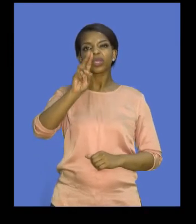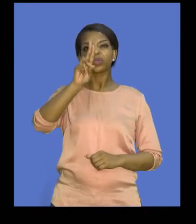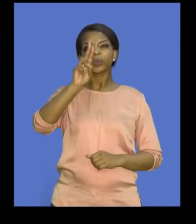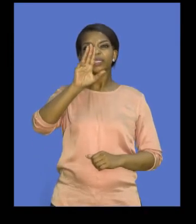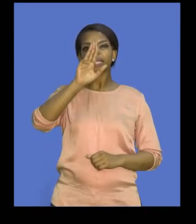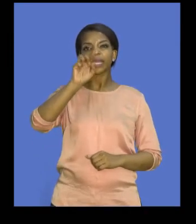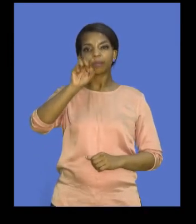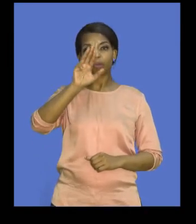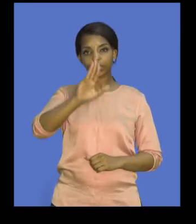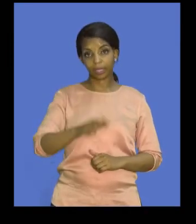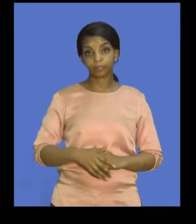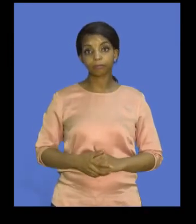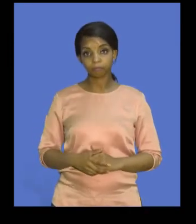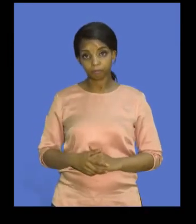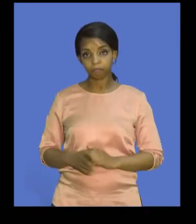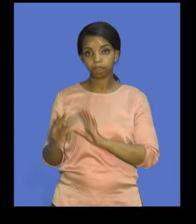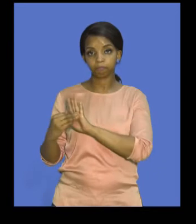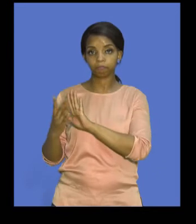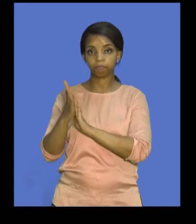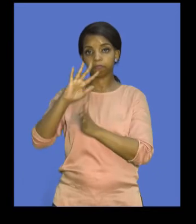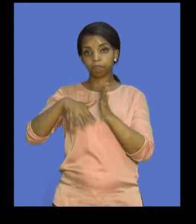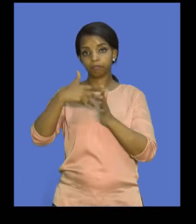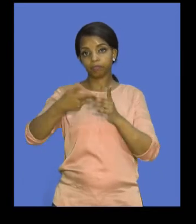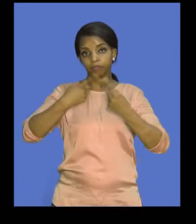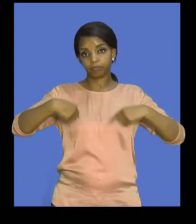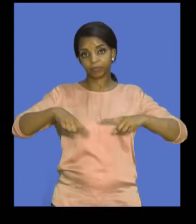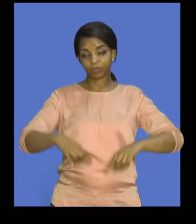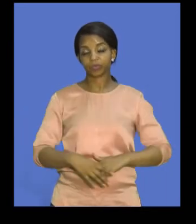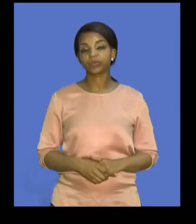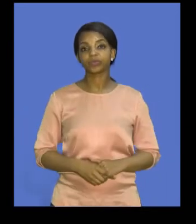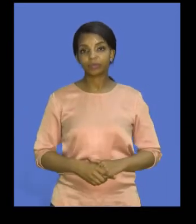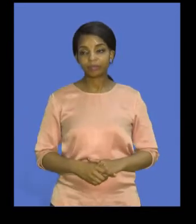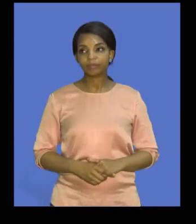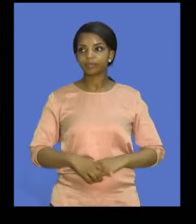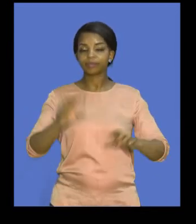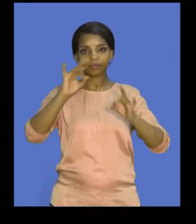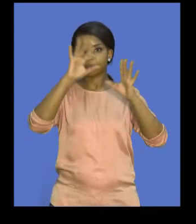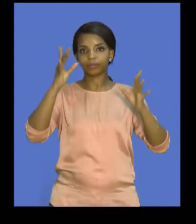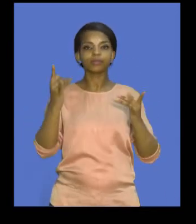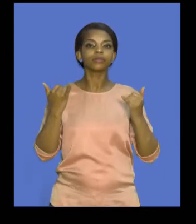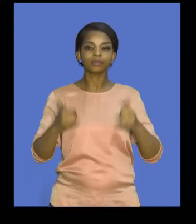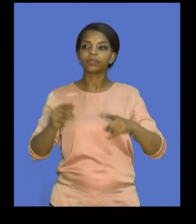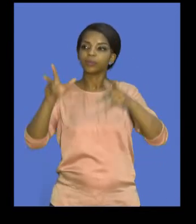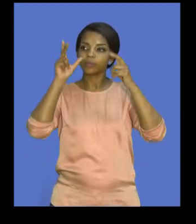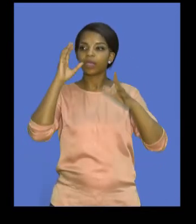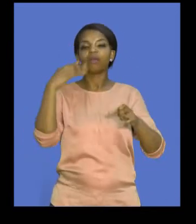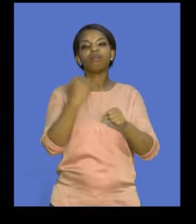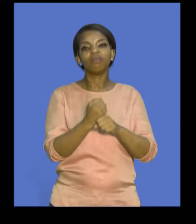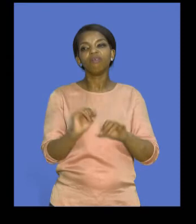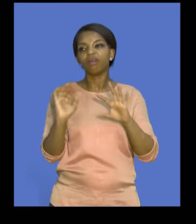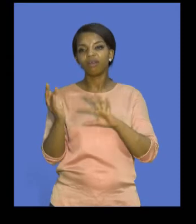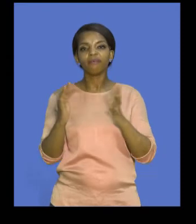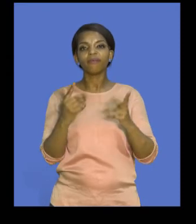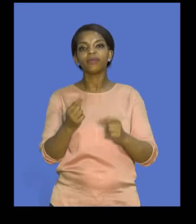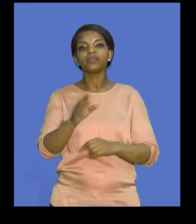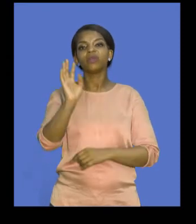This is 29,9. Clearly we are getting the trend in this case, the pattern. Now, the